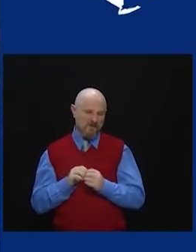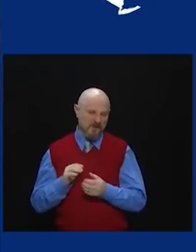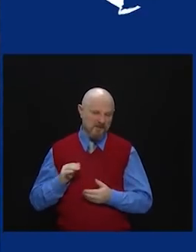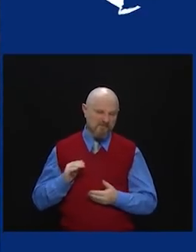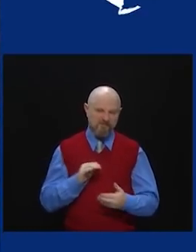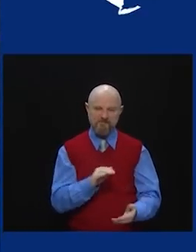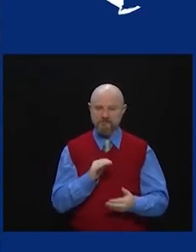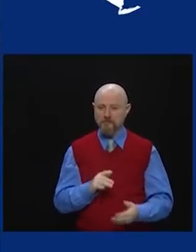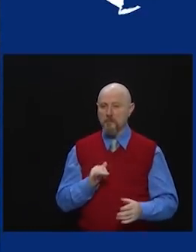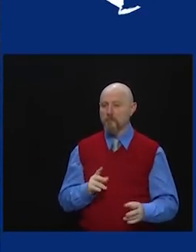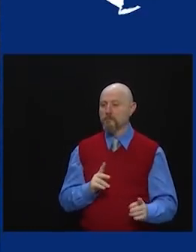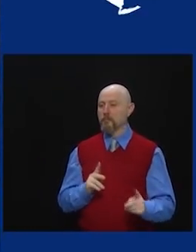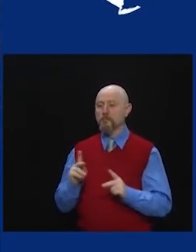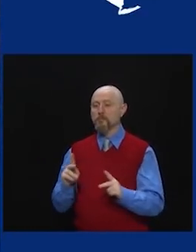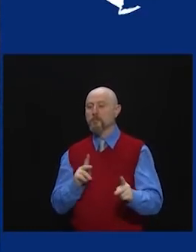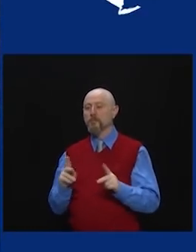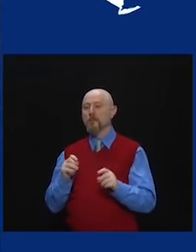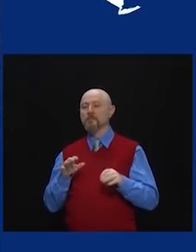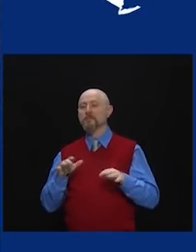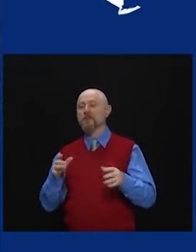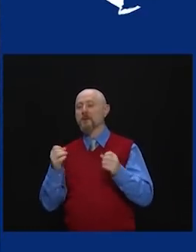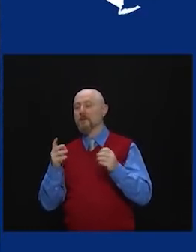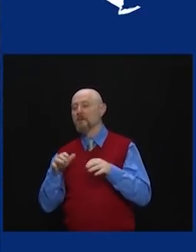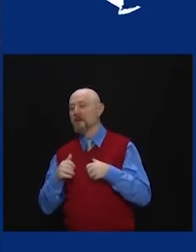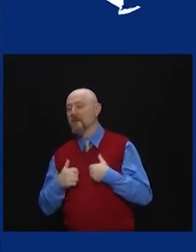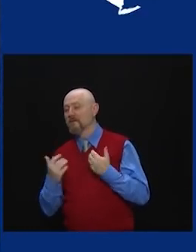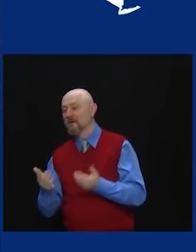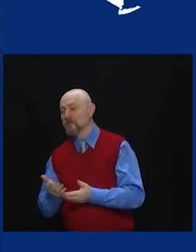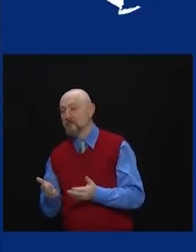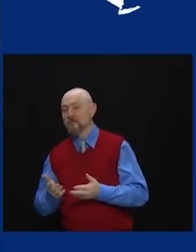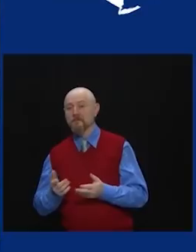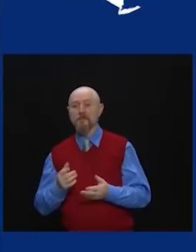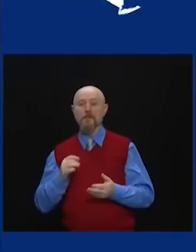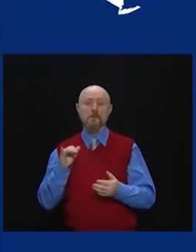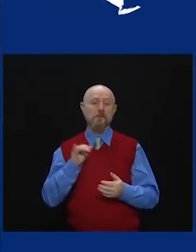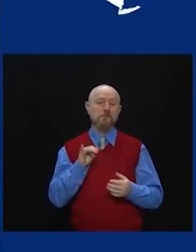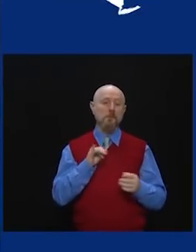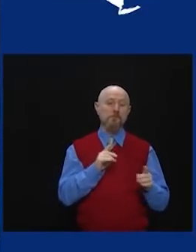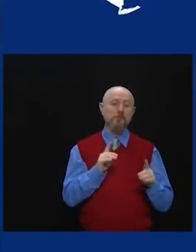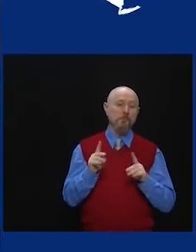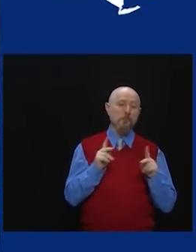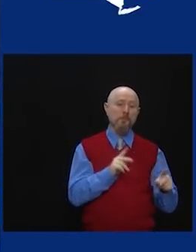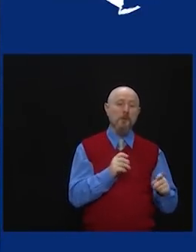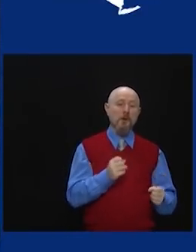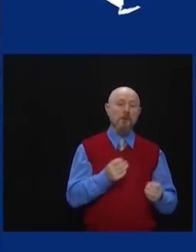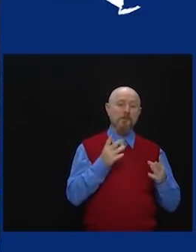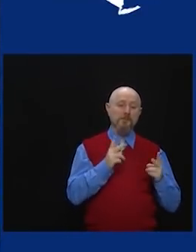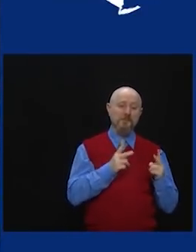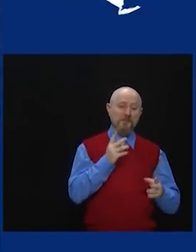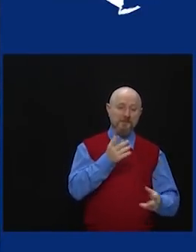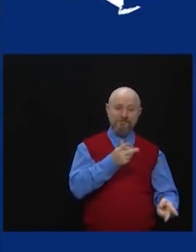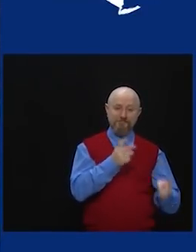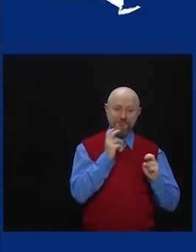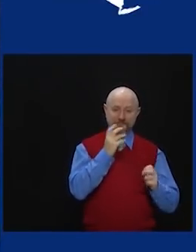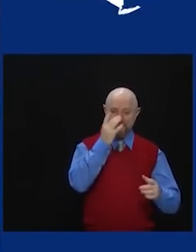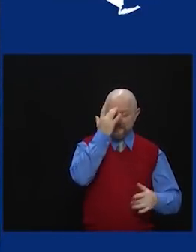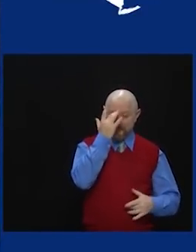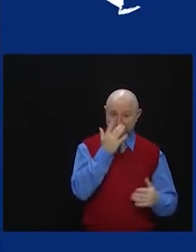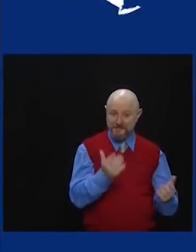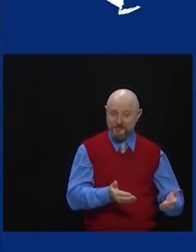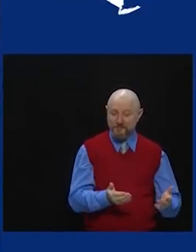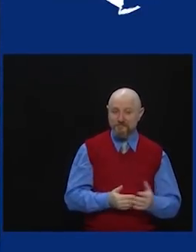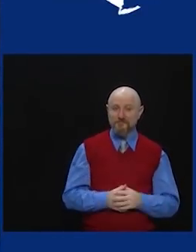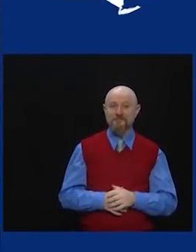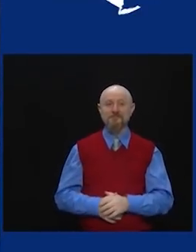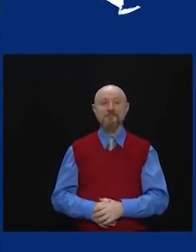to our population, but proportional to our disease burden. So this is good news. We